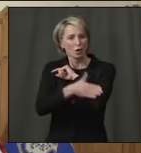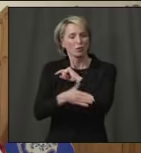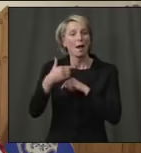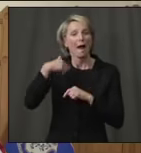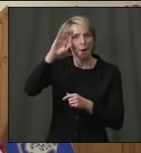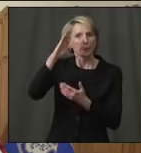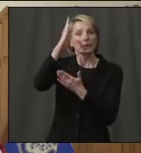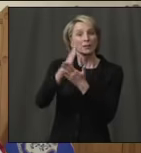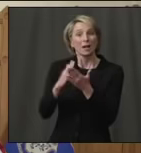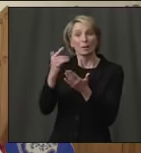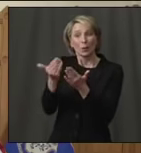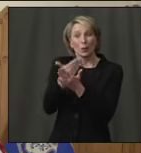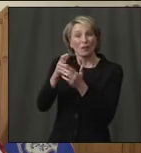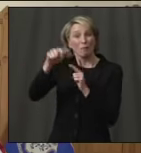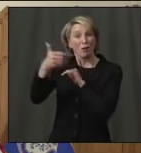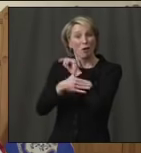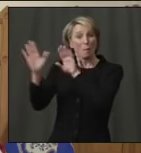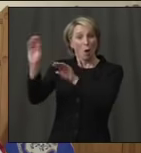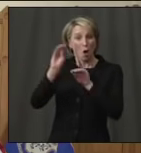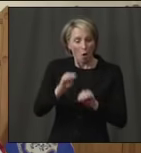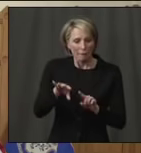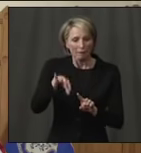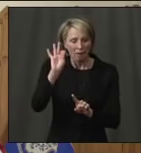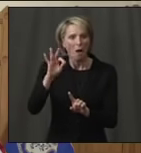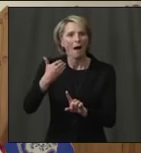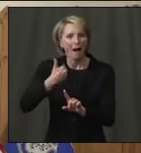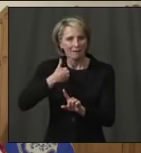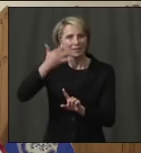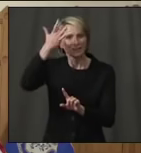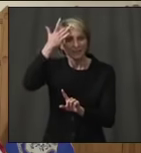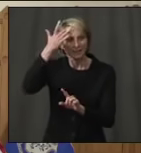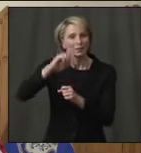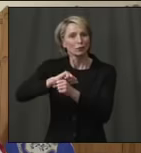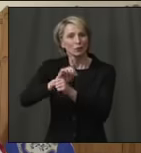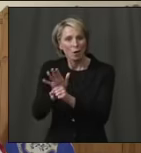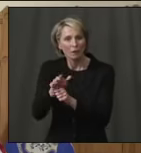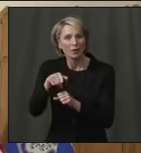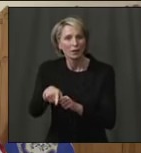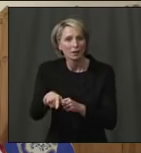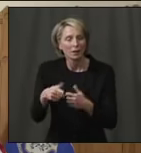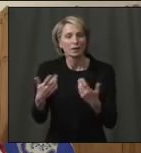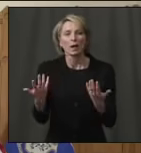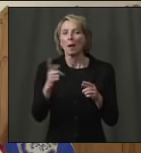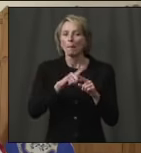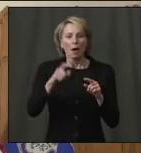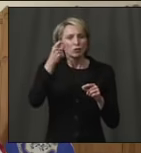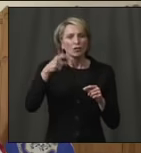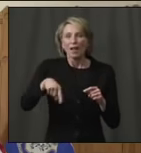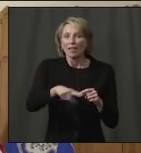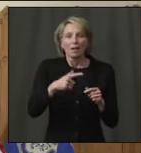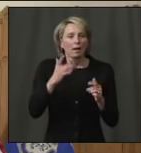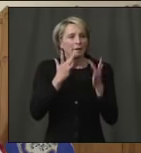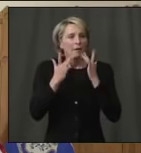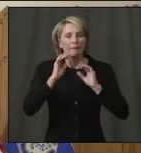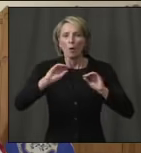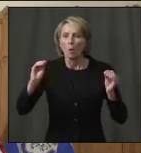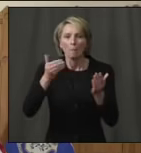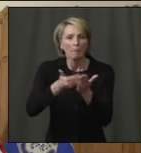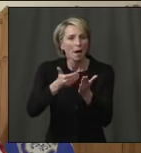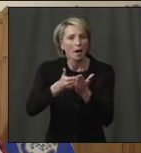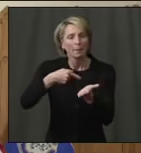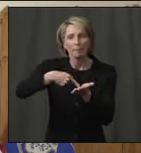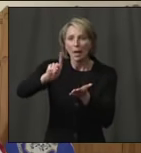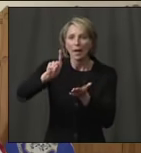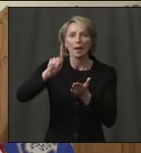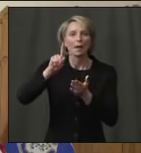with coronavirus, but some of them, that's the only thing they have. They don't have money to pay the rent. Is there anything new